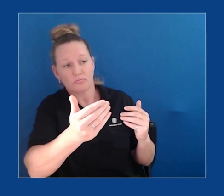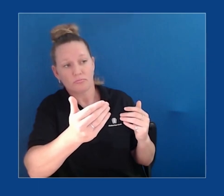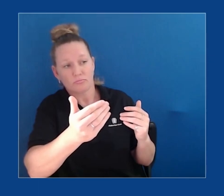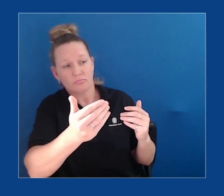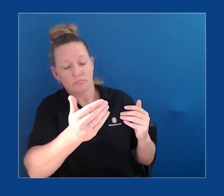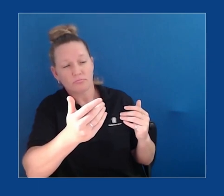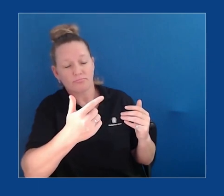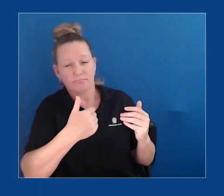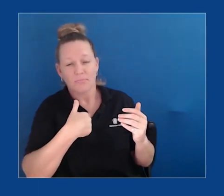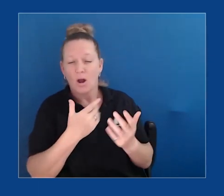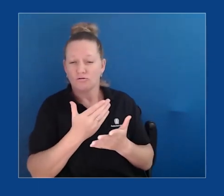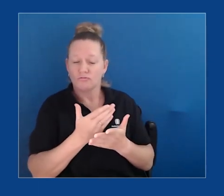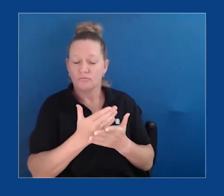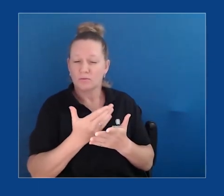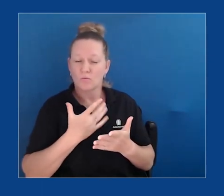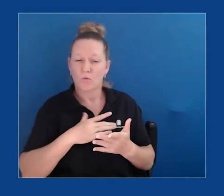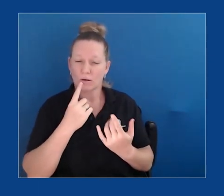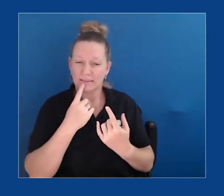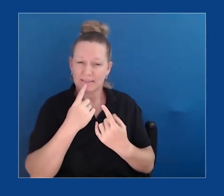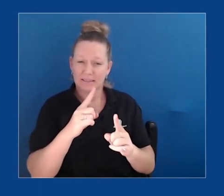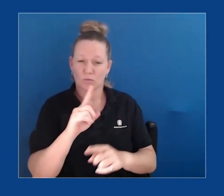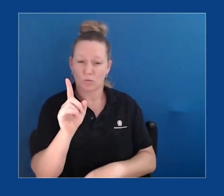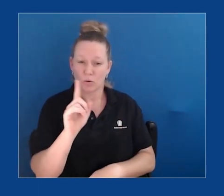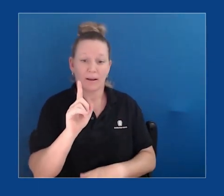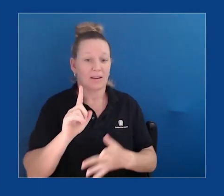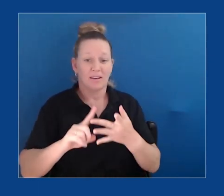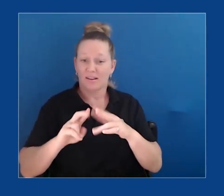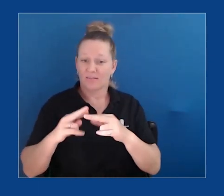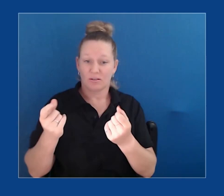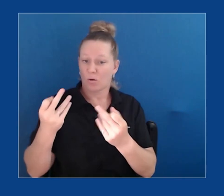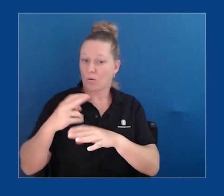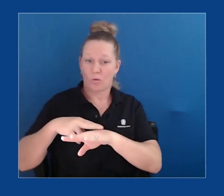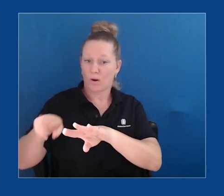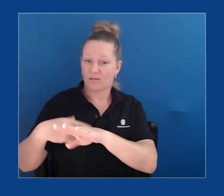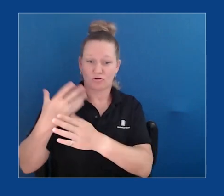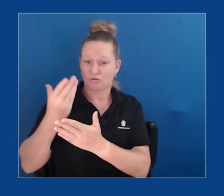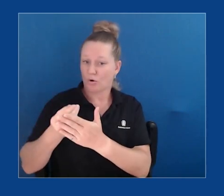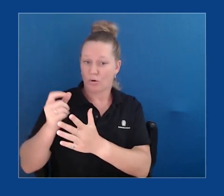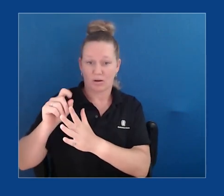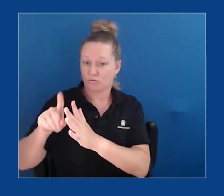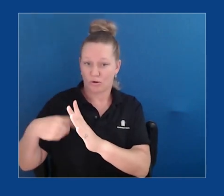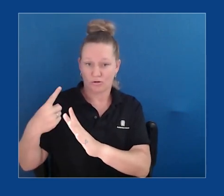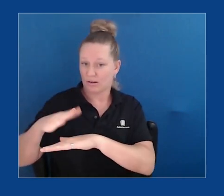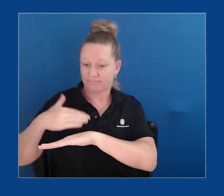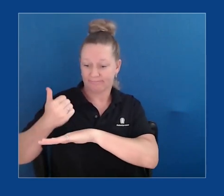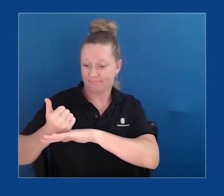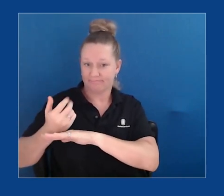to say is that without the National Recording Project happening back in